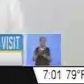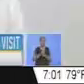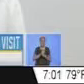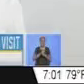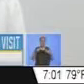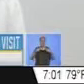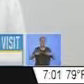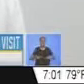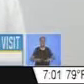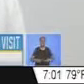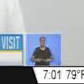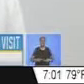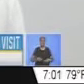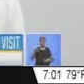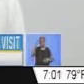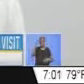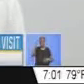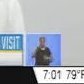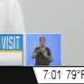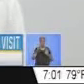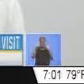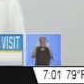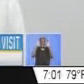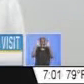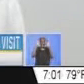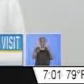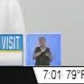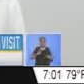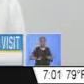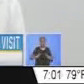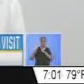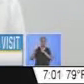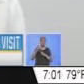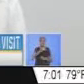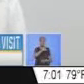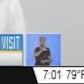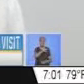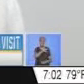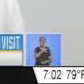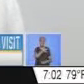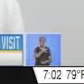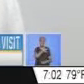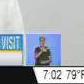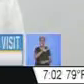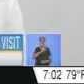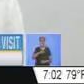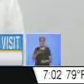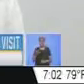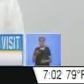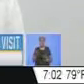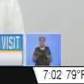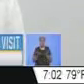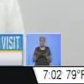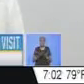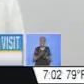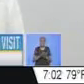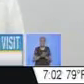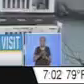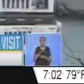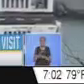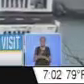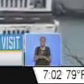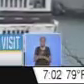Health, the Ministry of Education, the Royal Bahamas Police Force, and other services that are